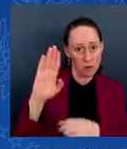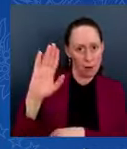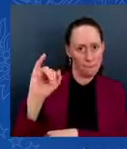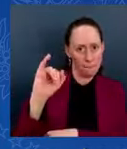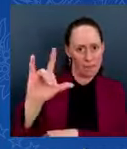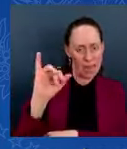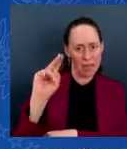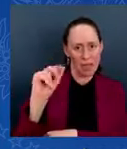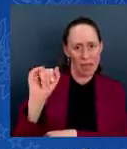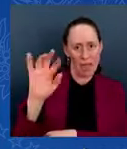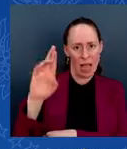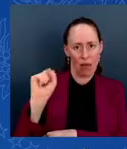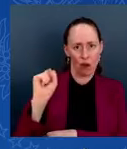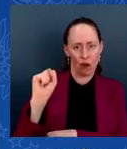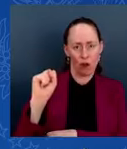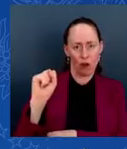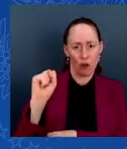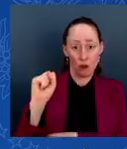8.2%.